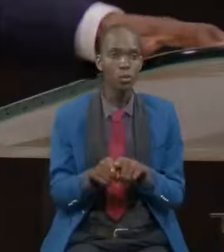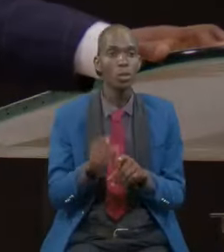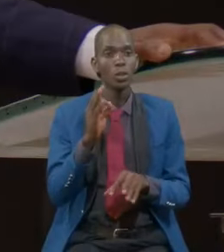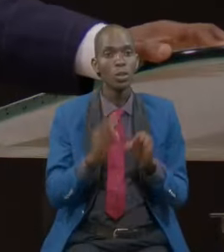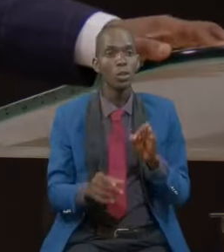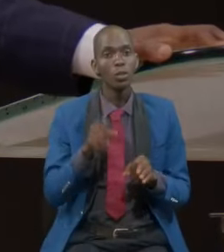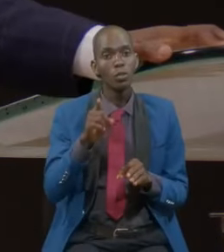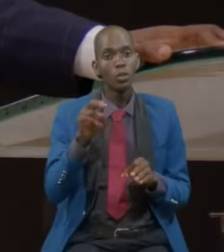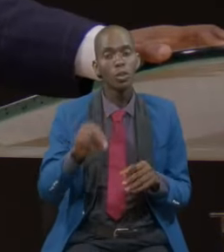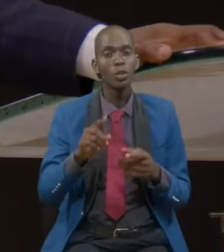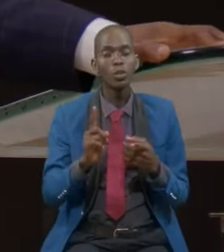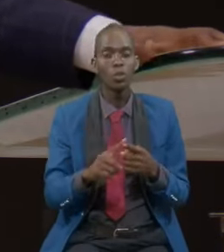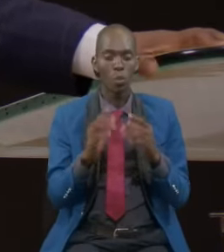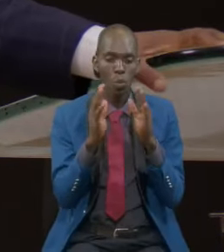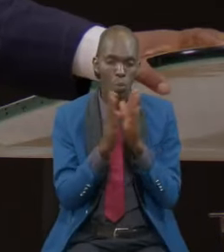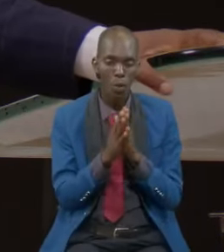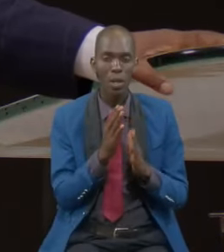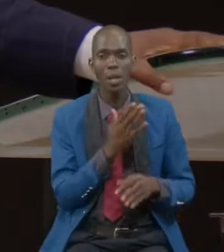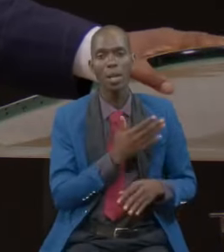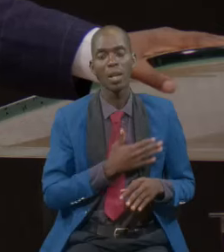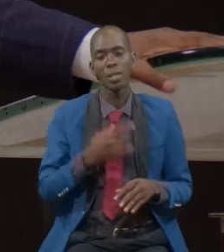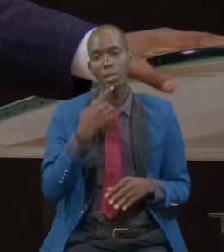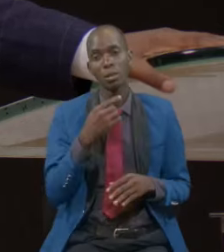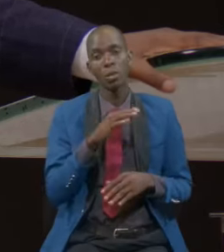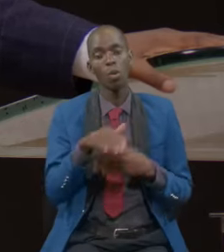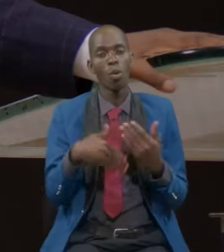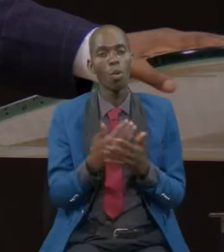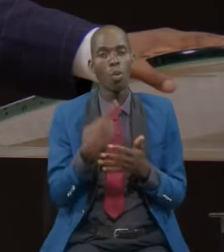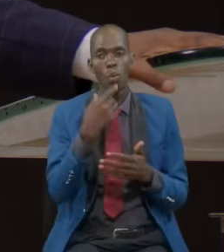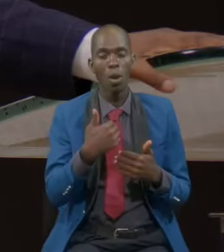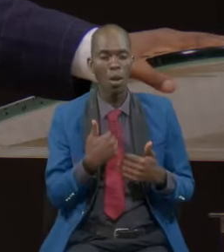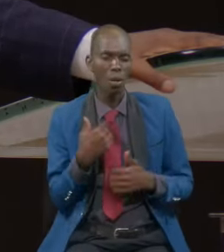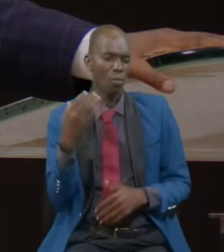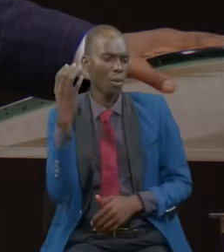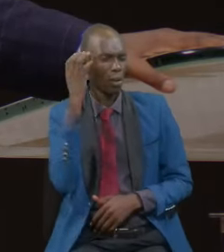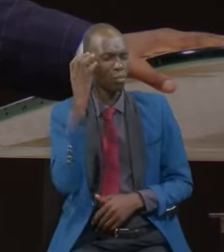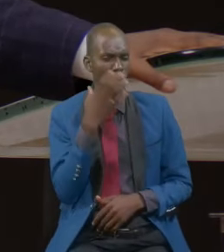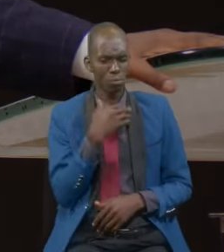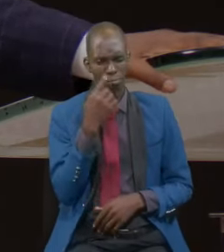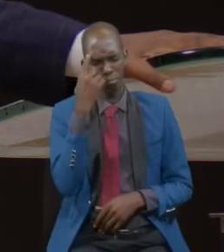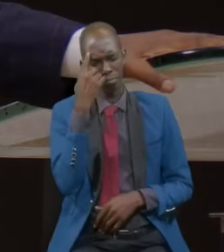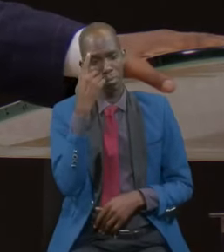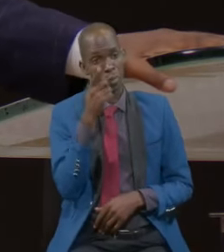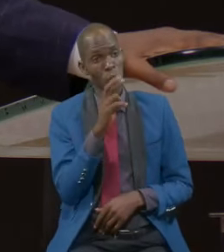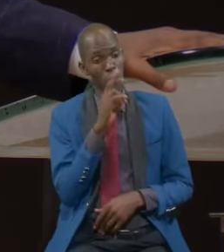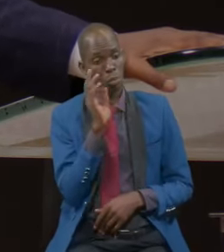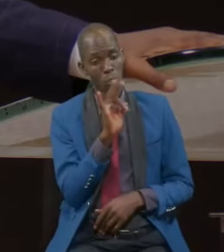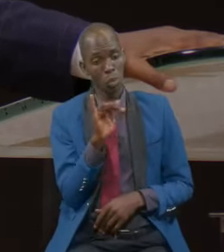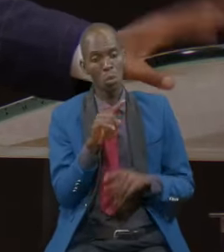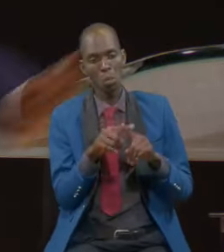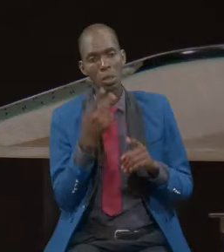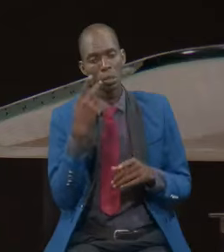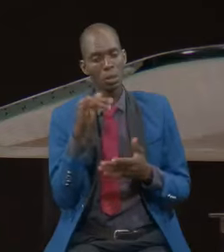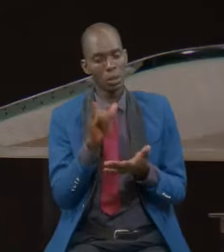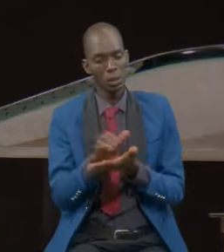go and pray and say, those who have heard you might be wondering, you're preaching, but look at this,